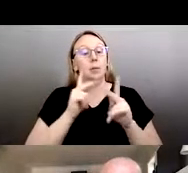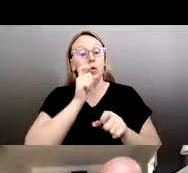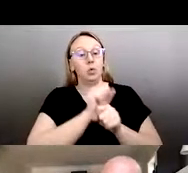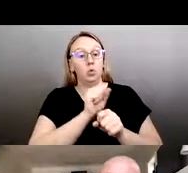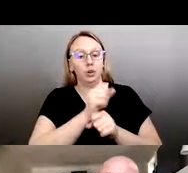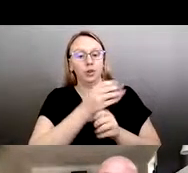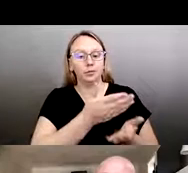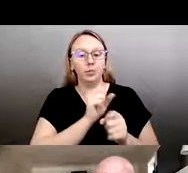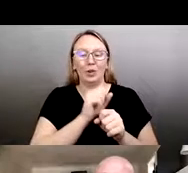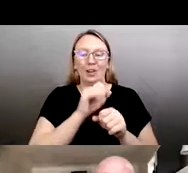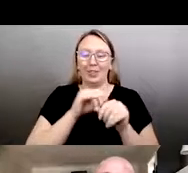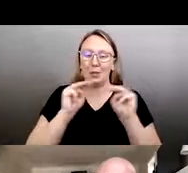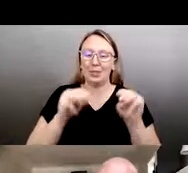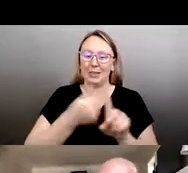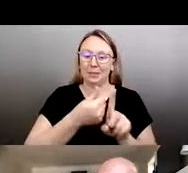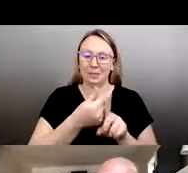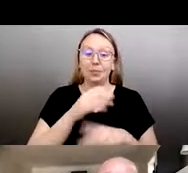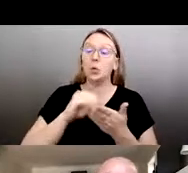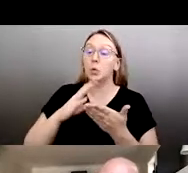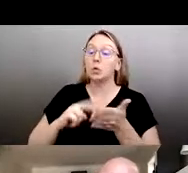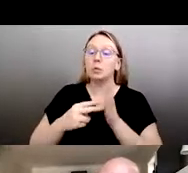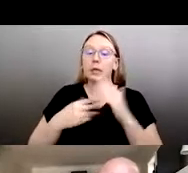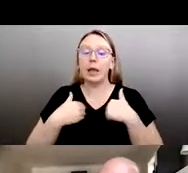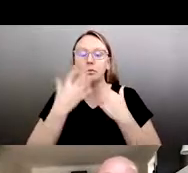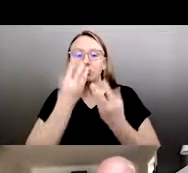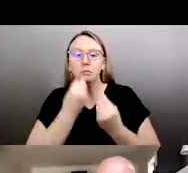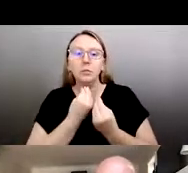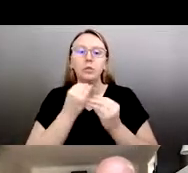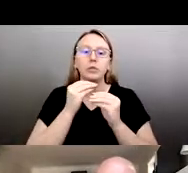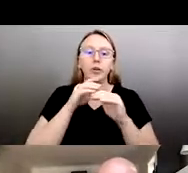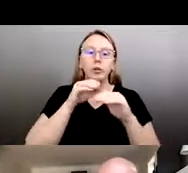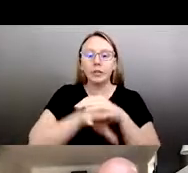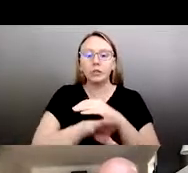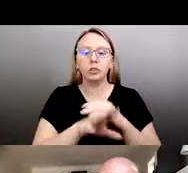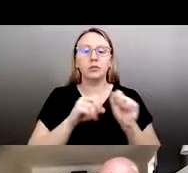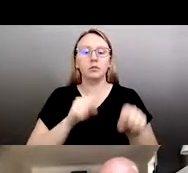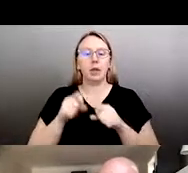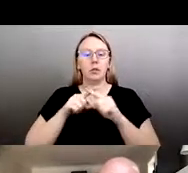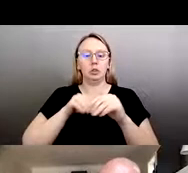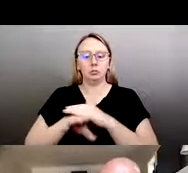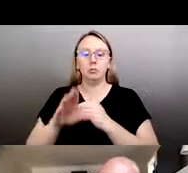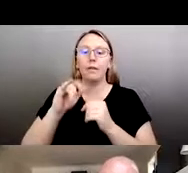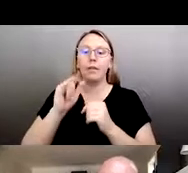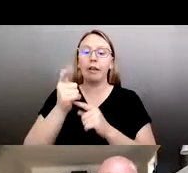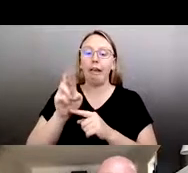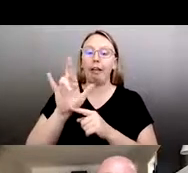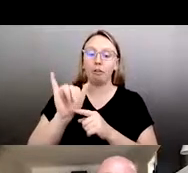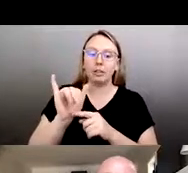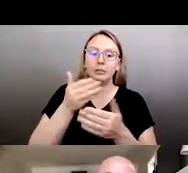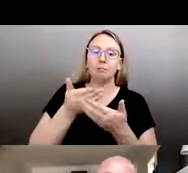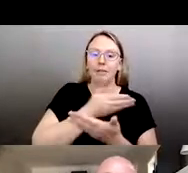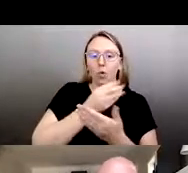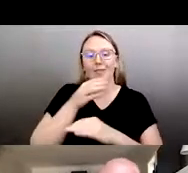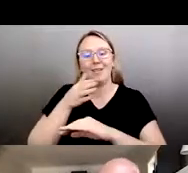itself. So students had this really fantastic ornate entrance. They were able to gain access to the galleries before and after they were open to the